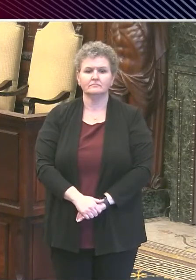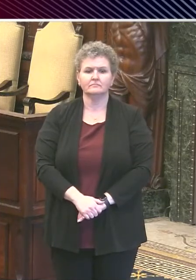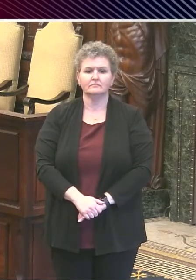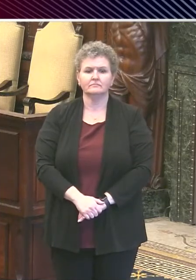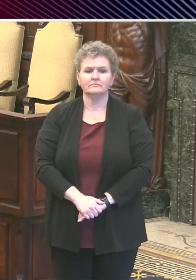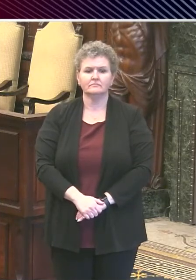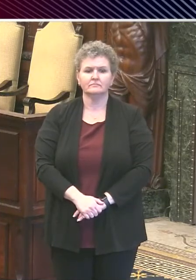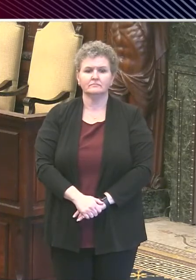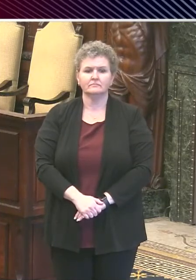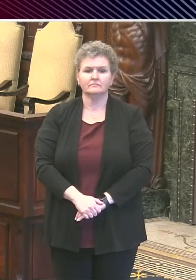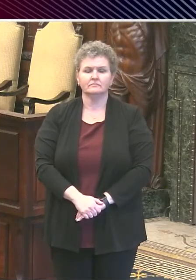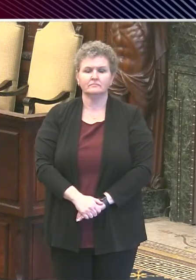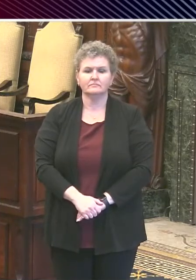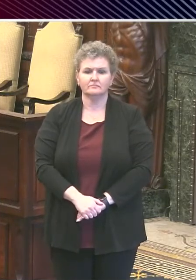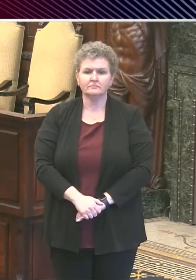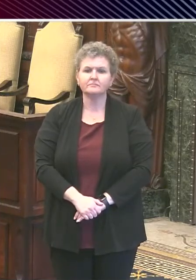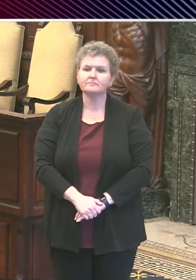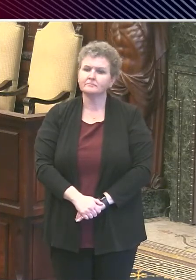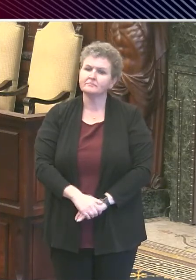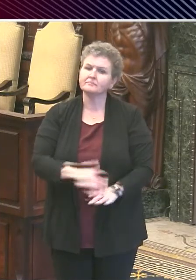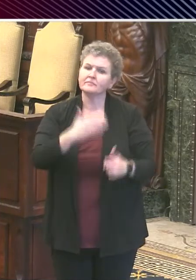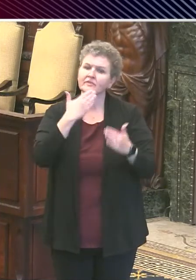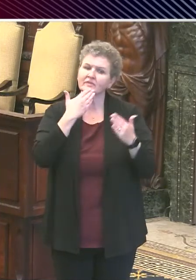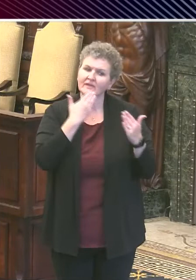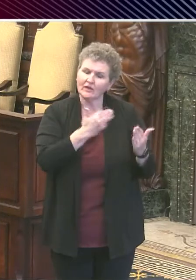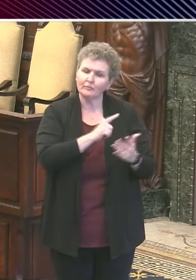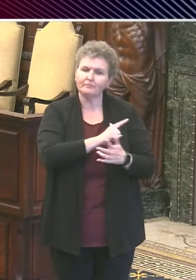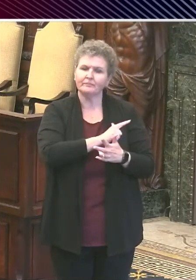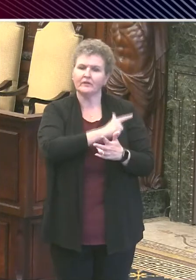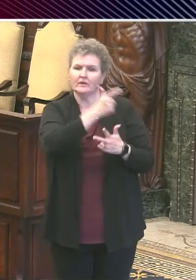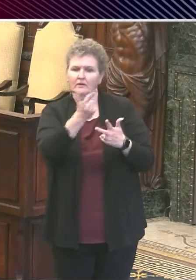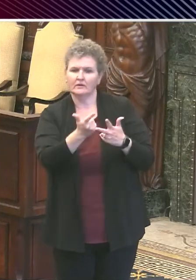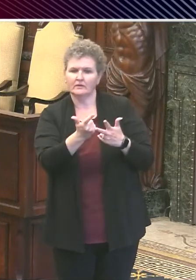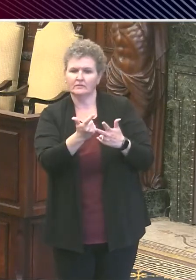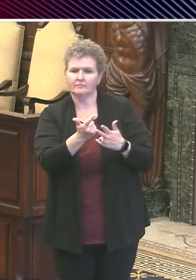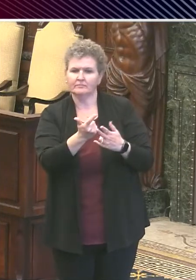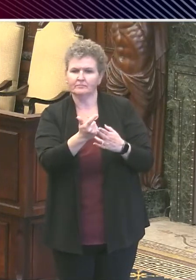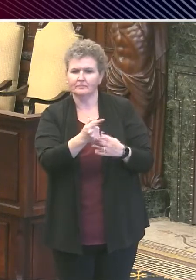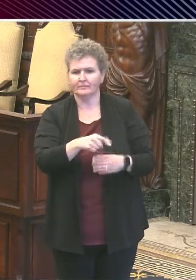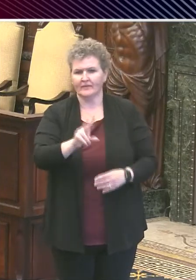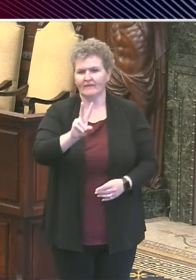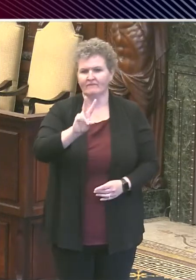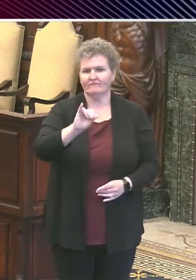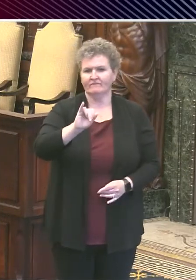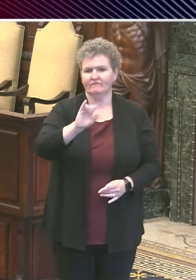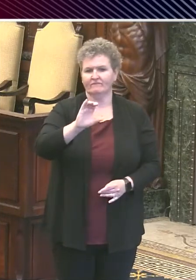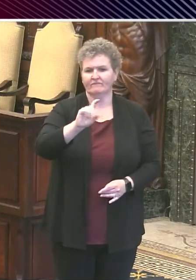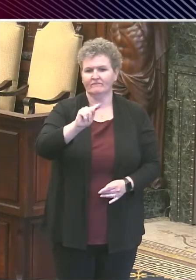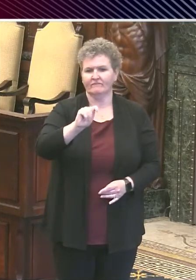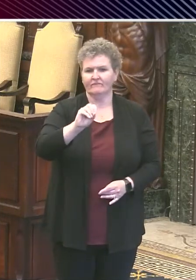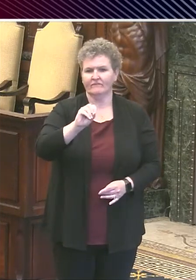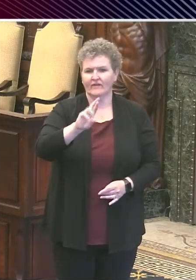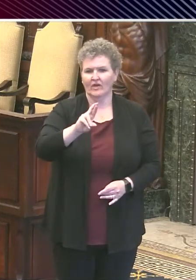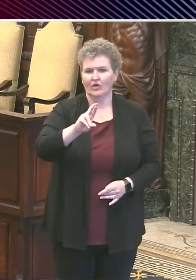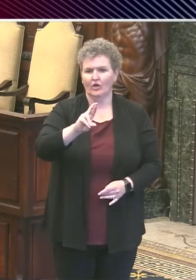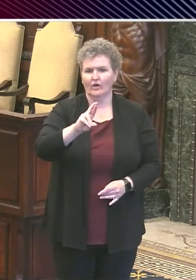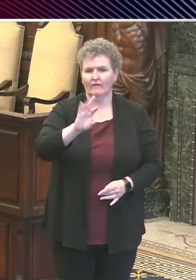Por nada. Very good. Thank you. And thank you, Yaima. We'll go now to Victor Fiorello of Philadelphia